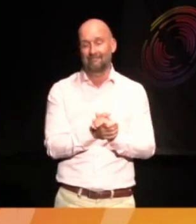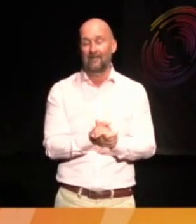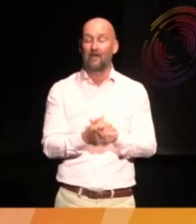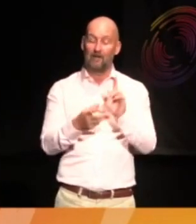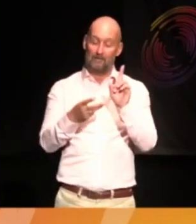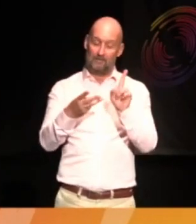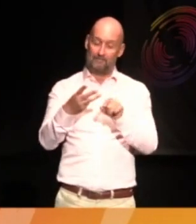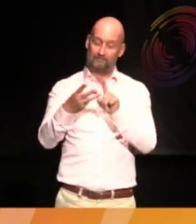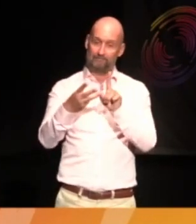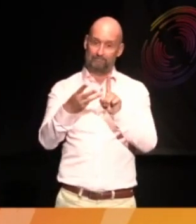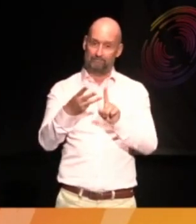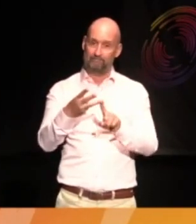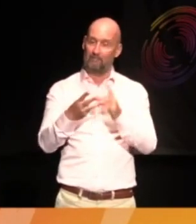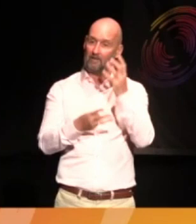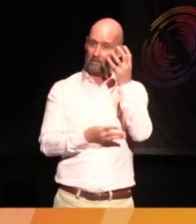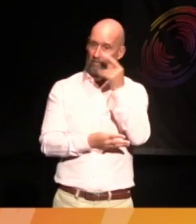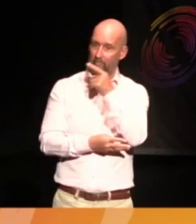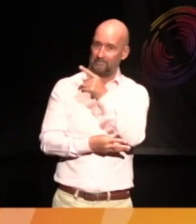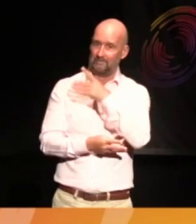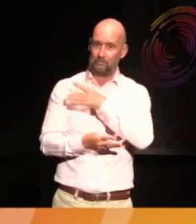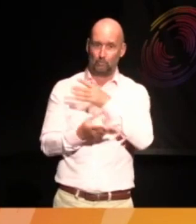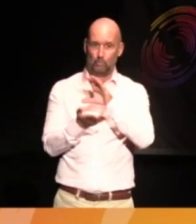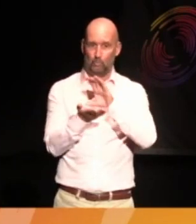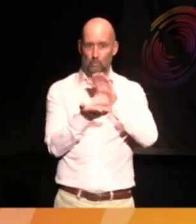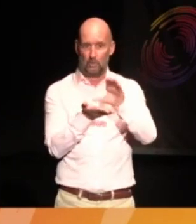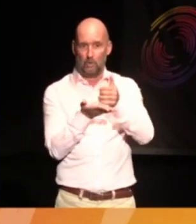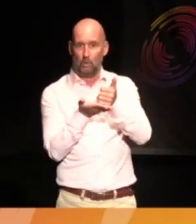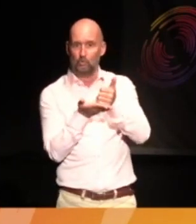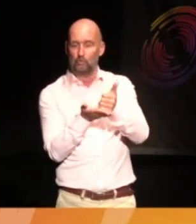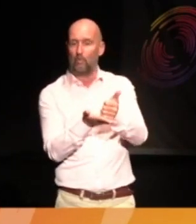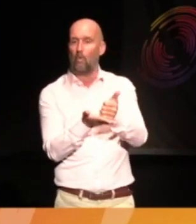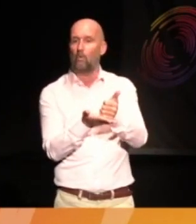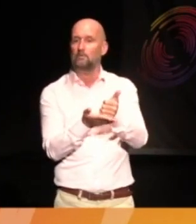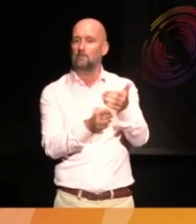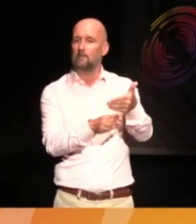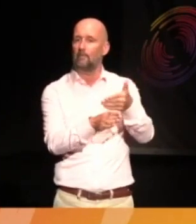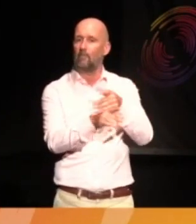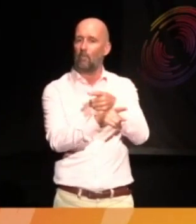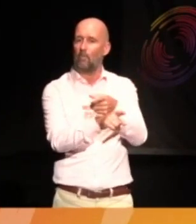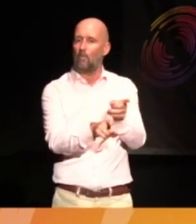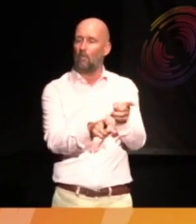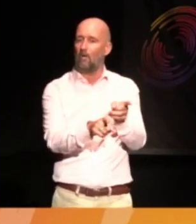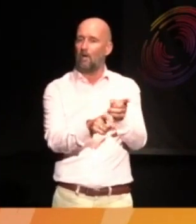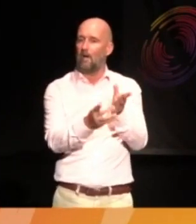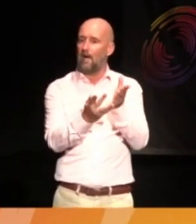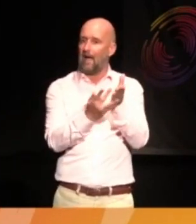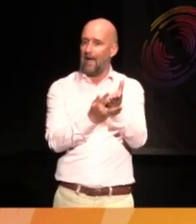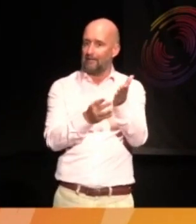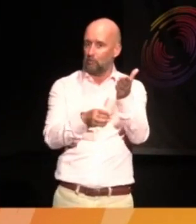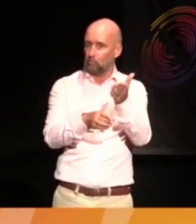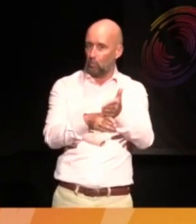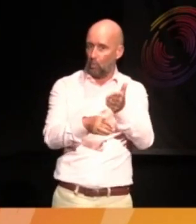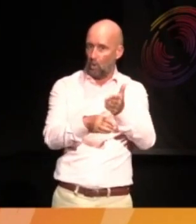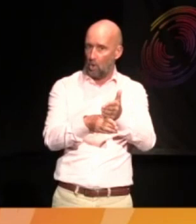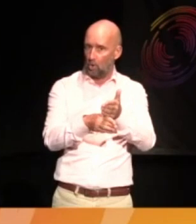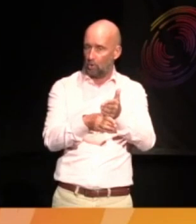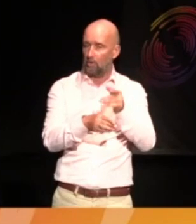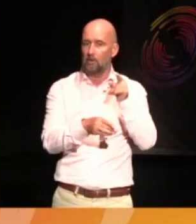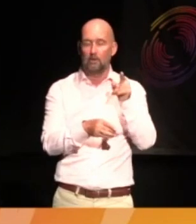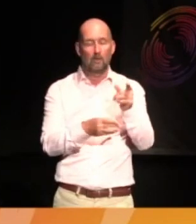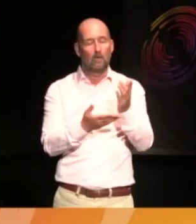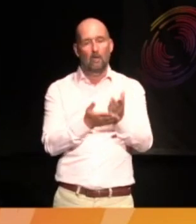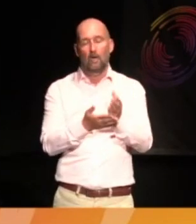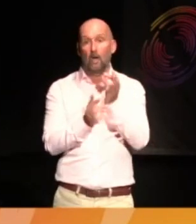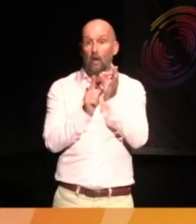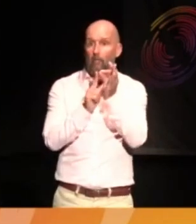And the government needs to support up front to do that. So the Access to Work scheme is very slow,